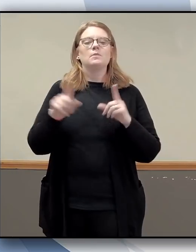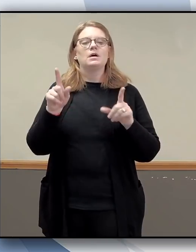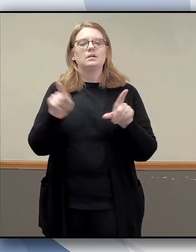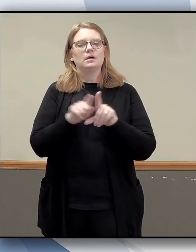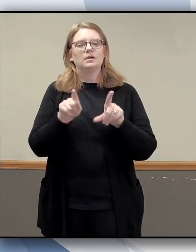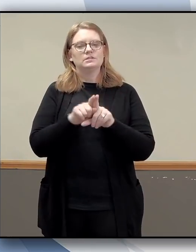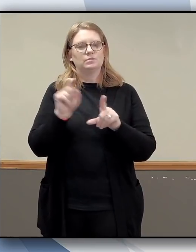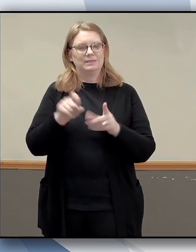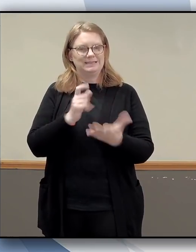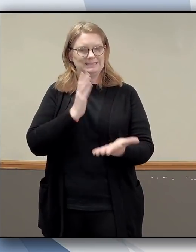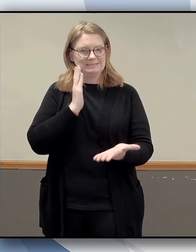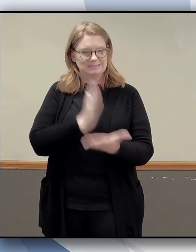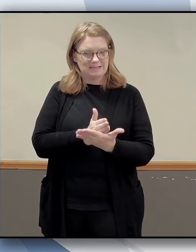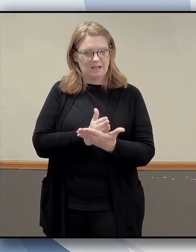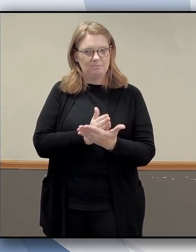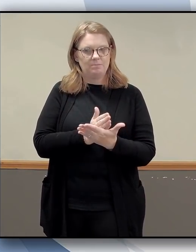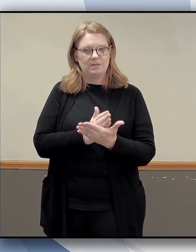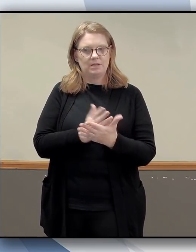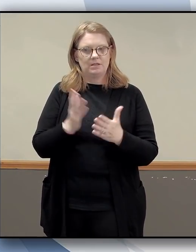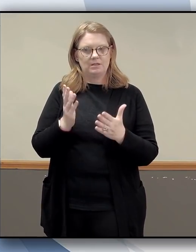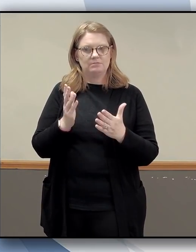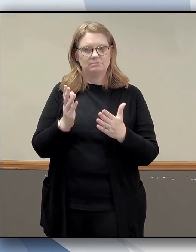start going back down again.